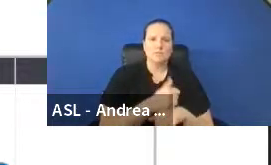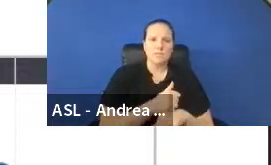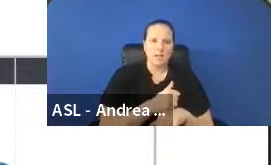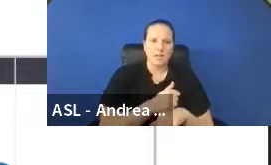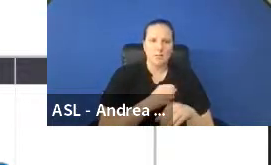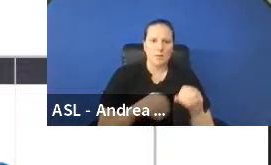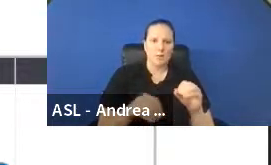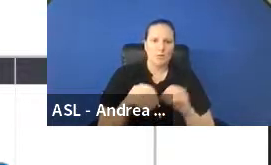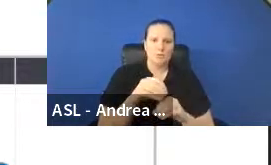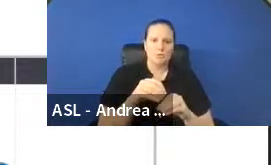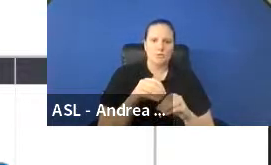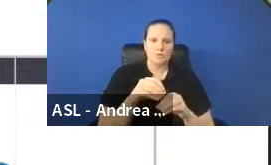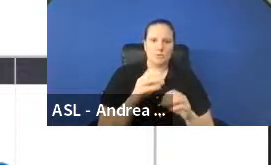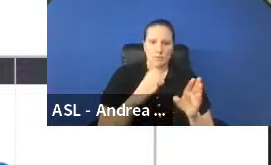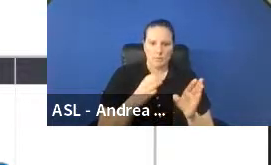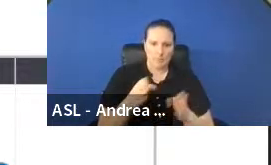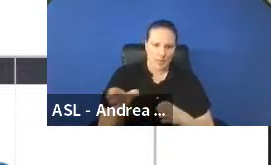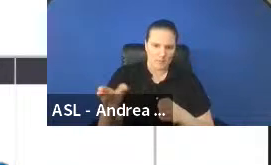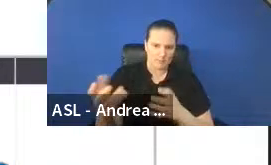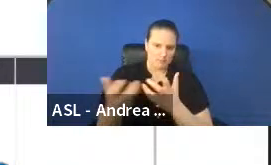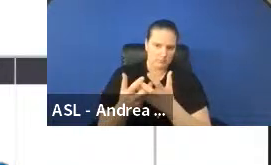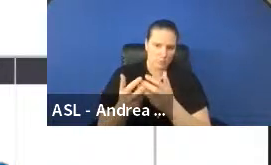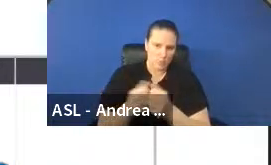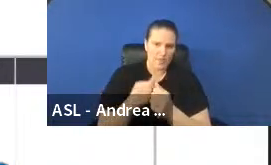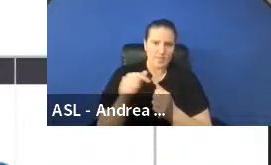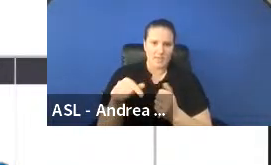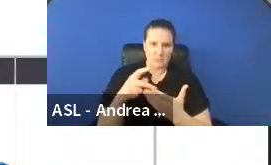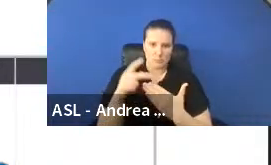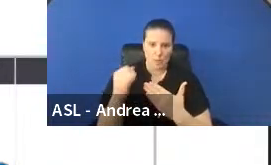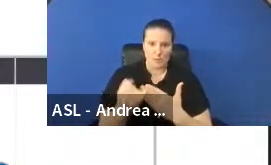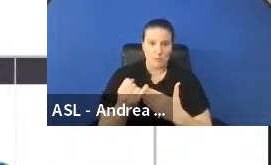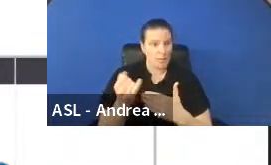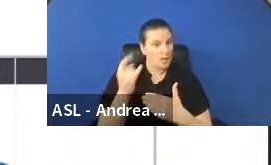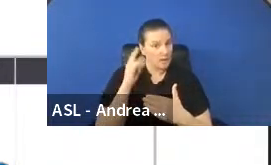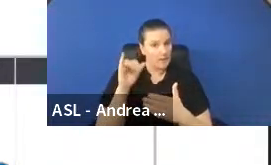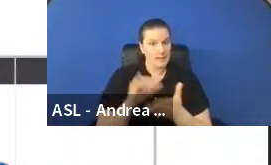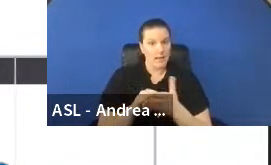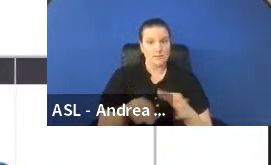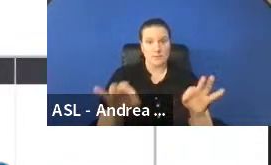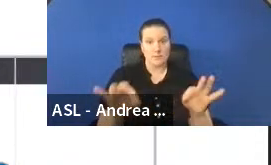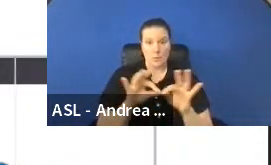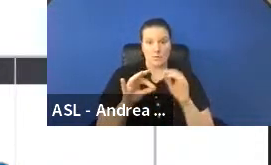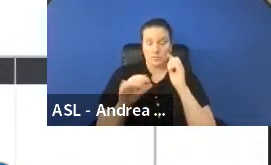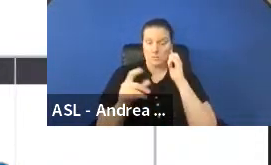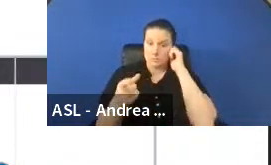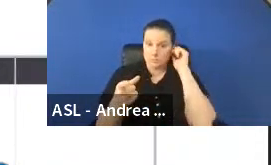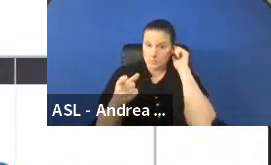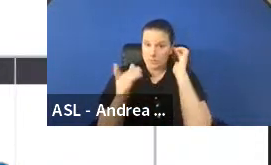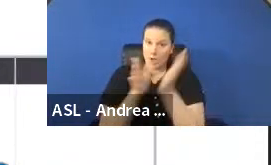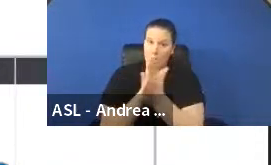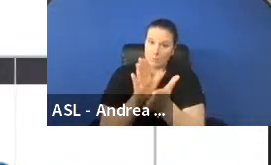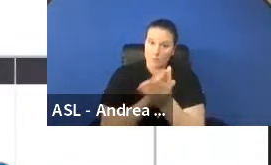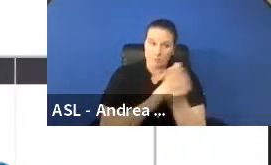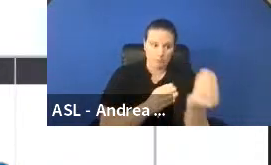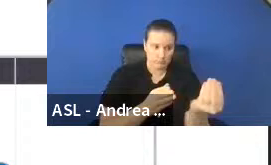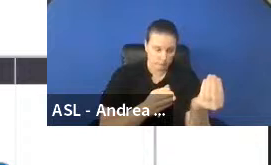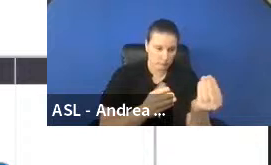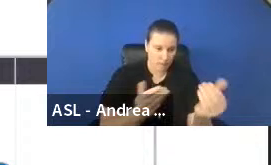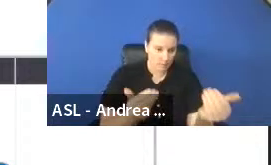components that will be planned concurrent with this project. So I think it's important that as a consumable document that I take forward